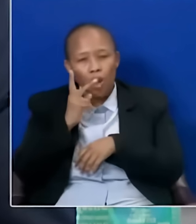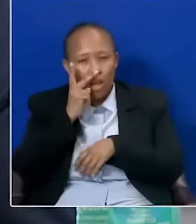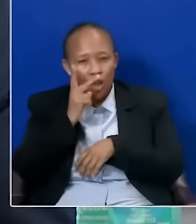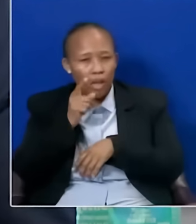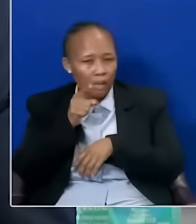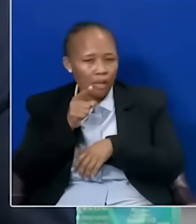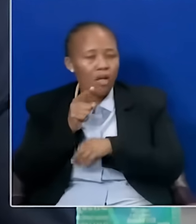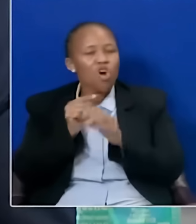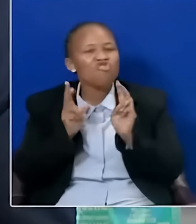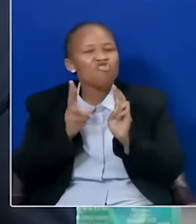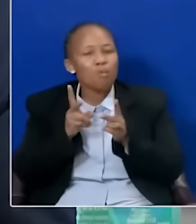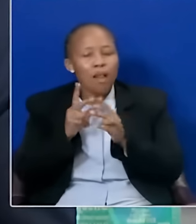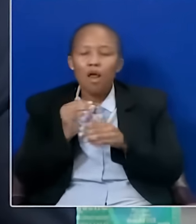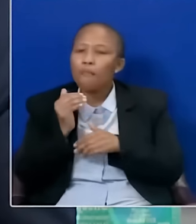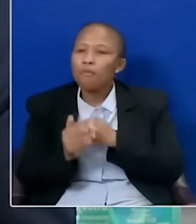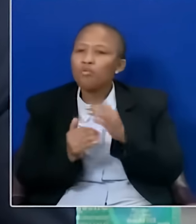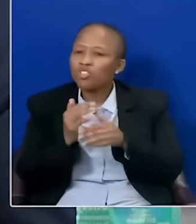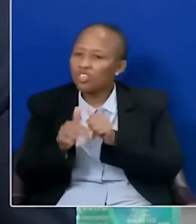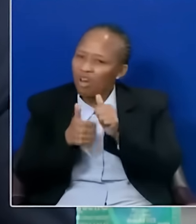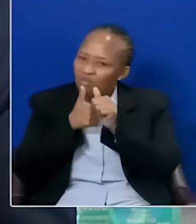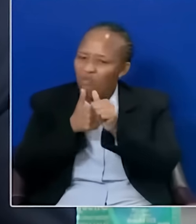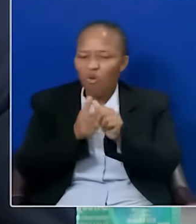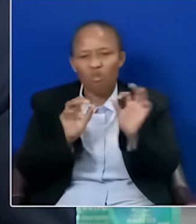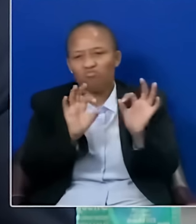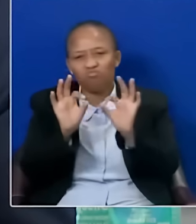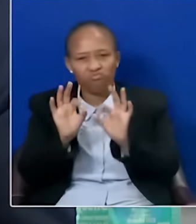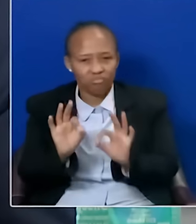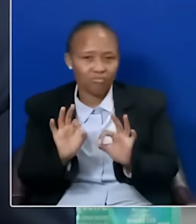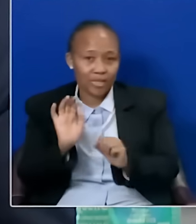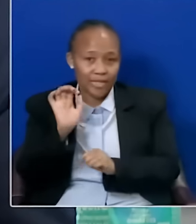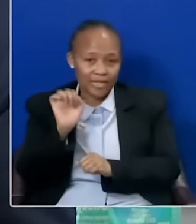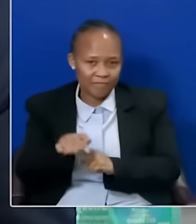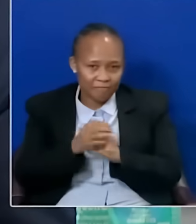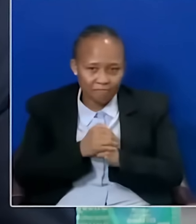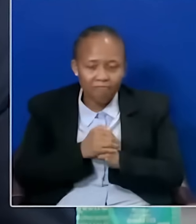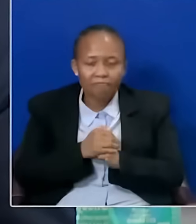following the queue, it would have been acquired